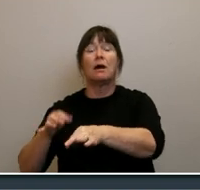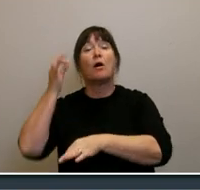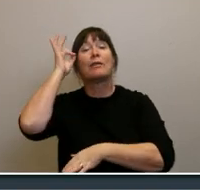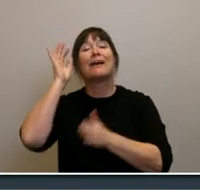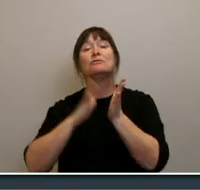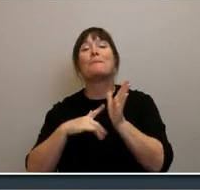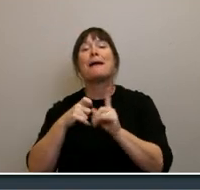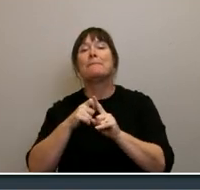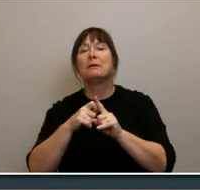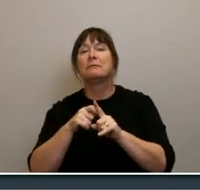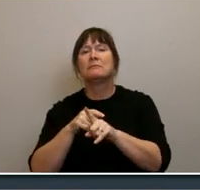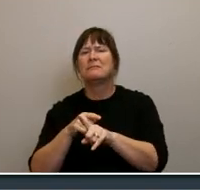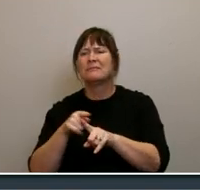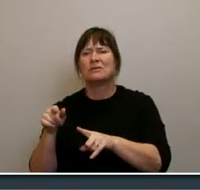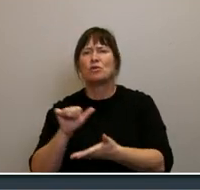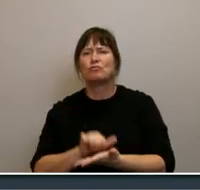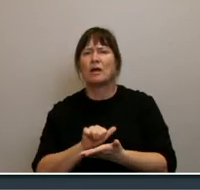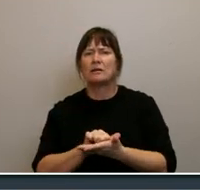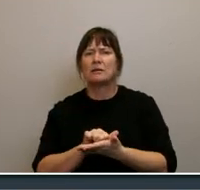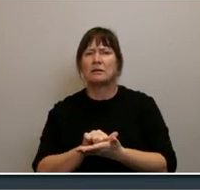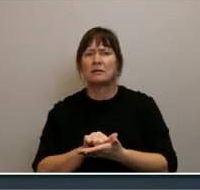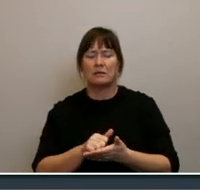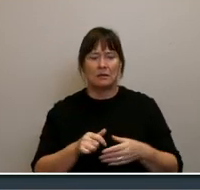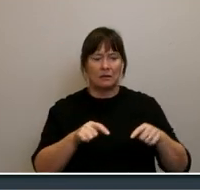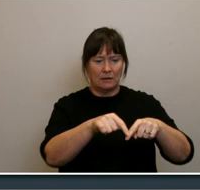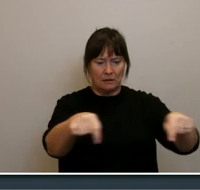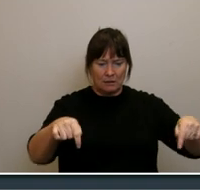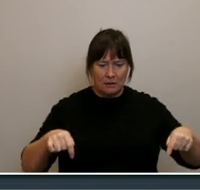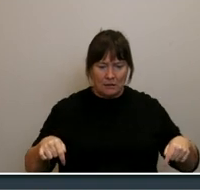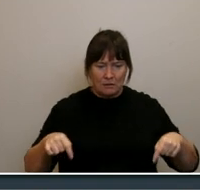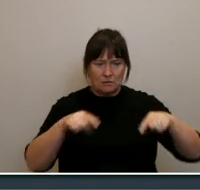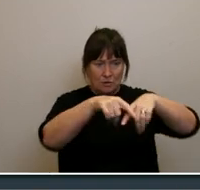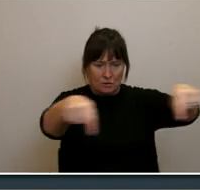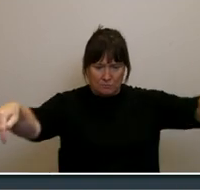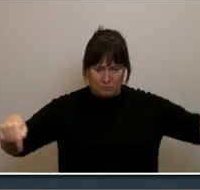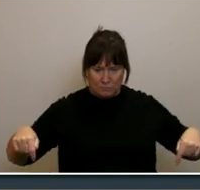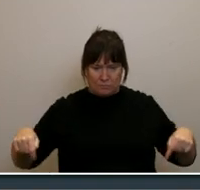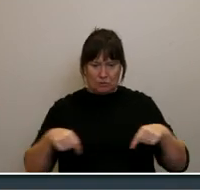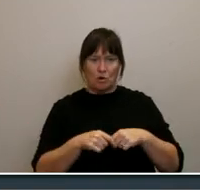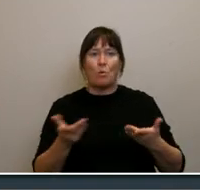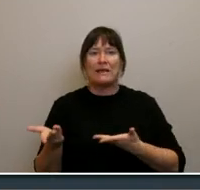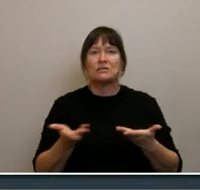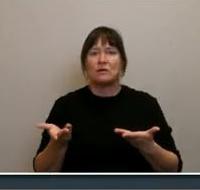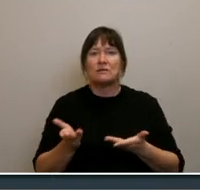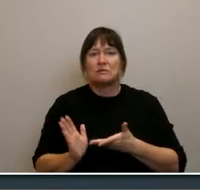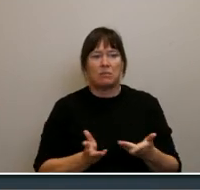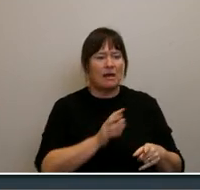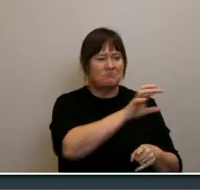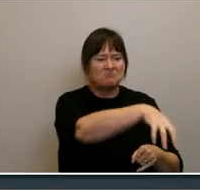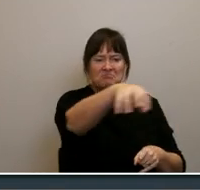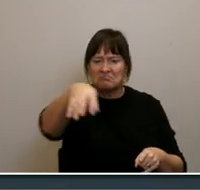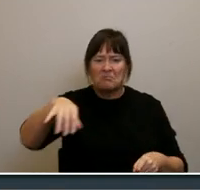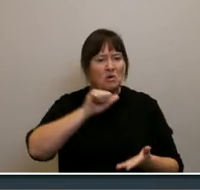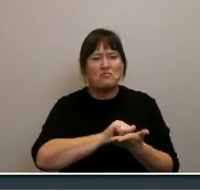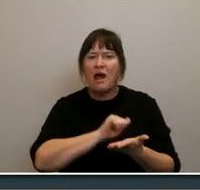system. The position of the services within those boundaries is not correctly shown on the city